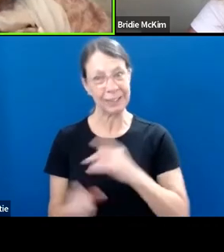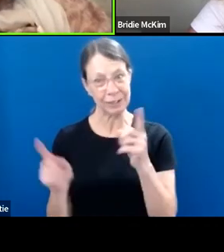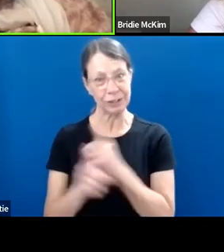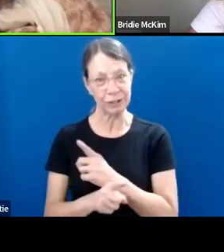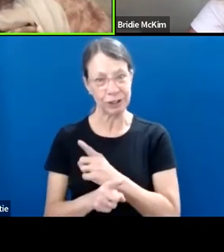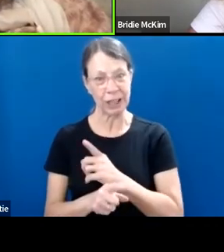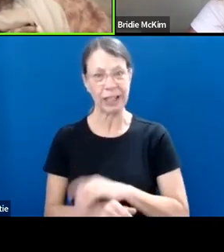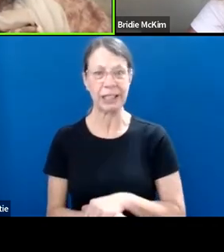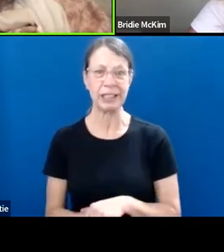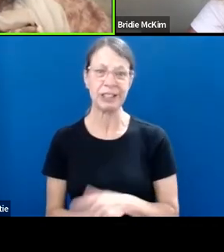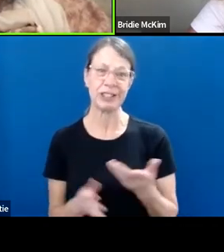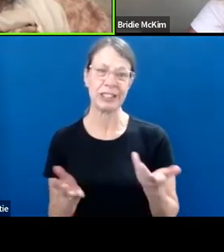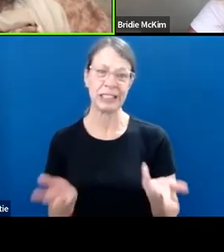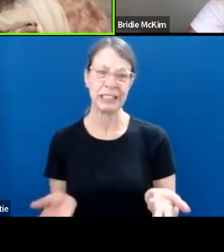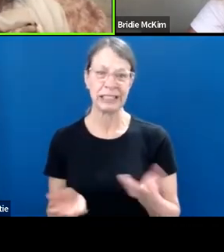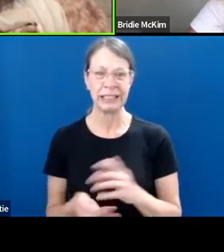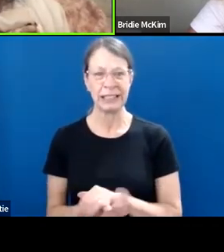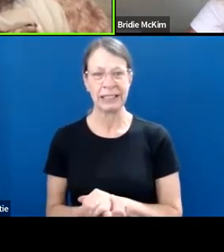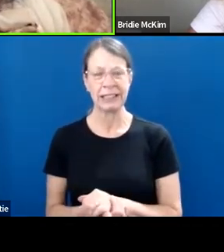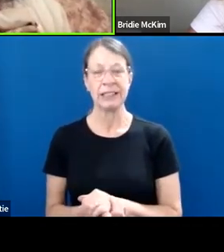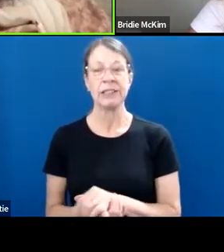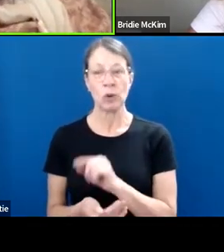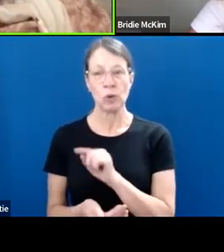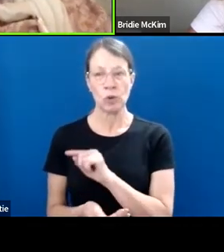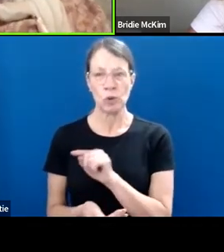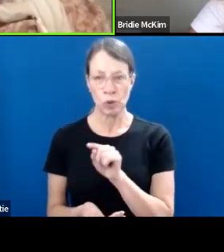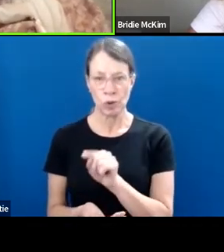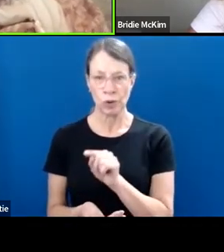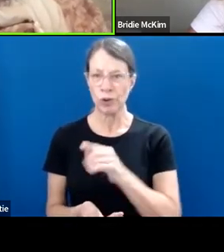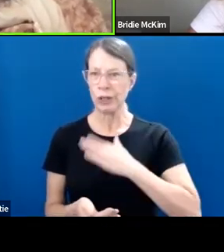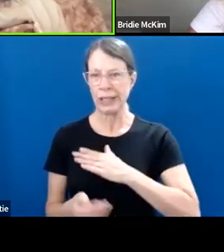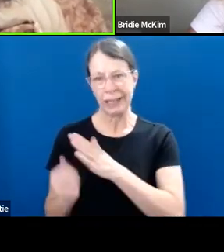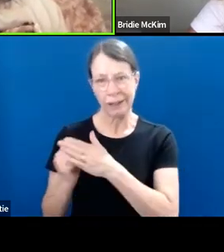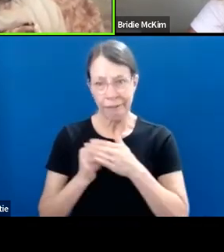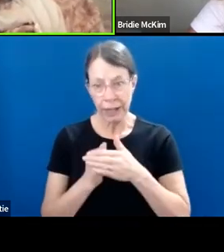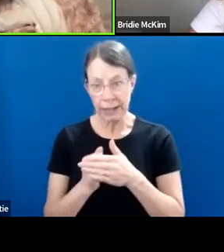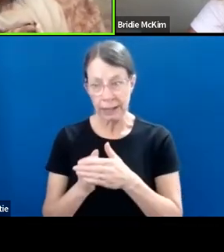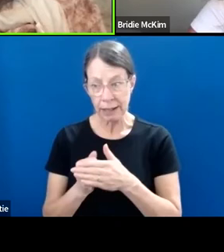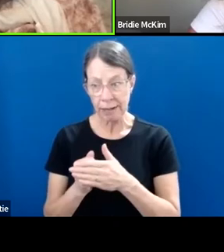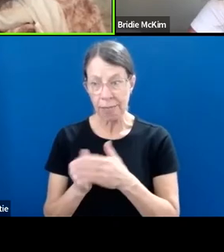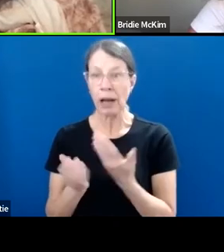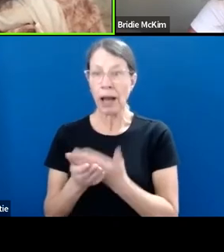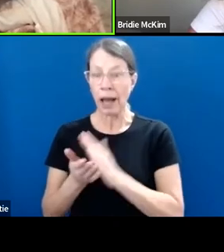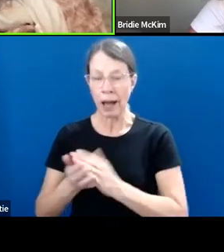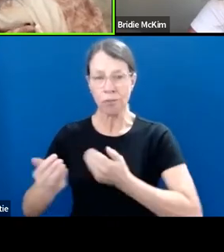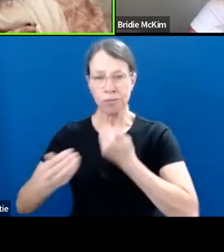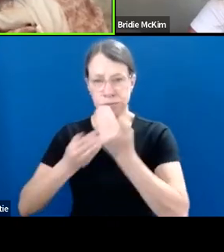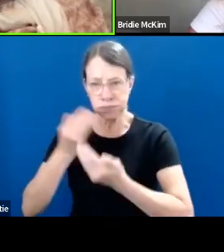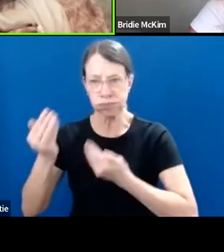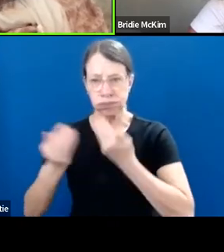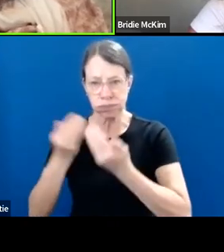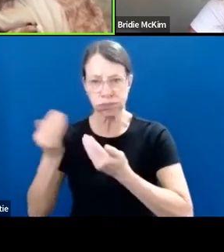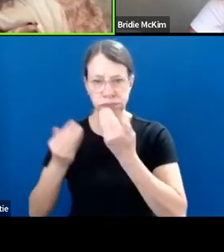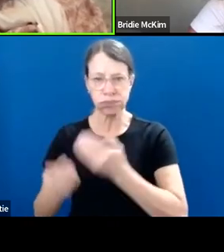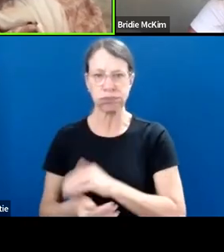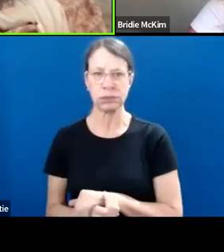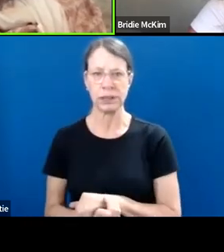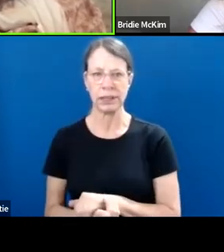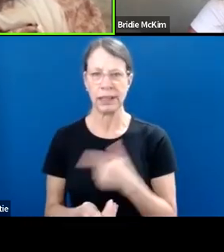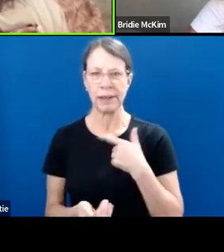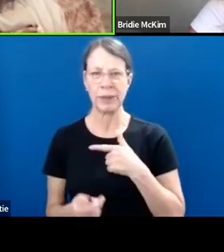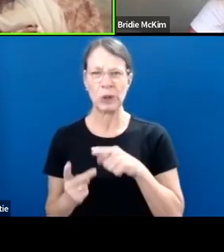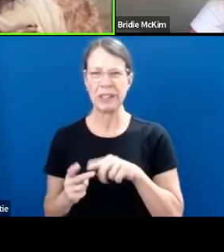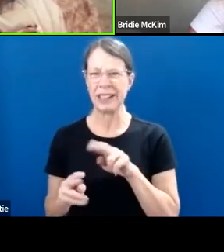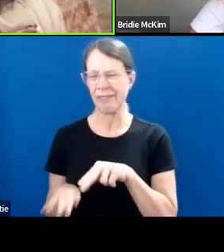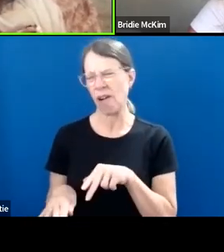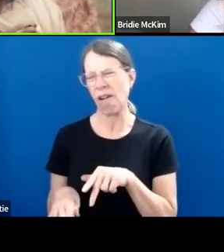And this is how you need to fix it. Because if we shy away from those really